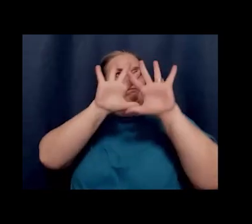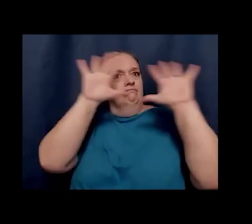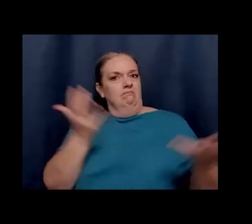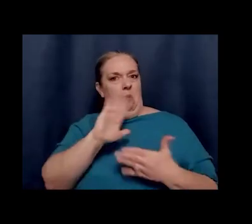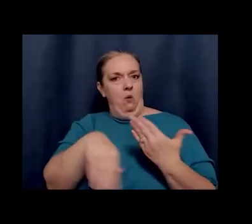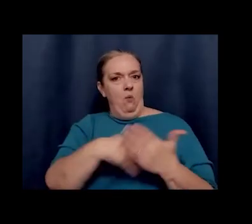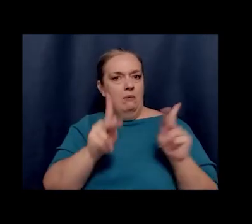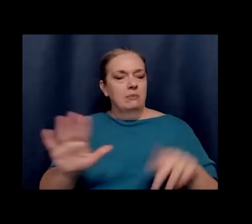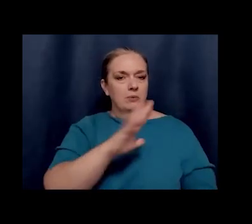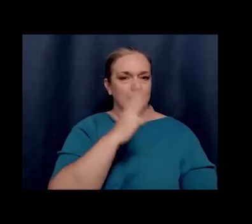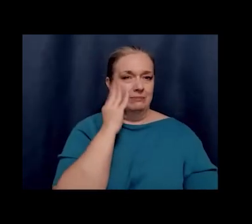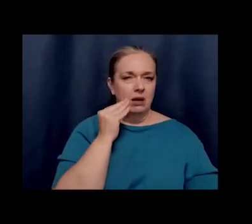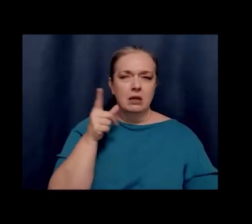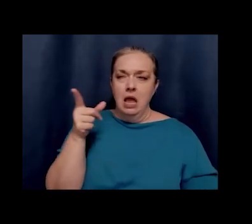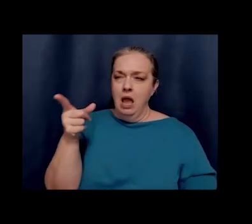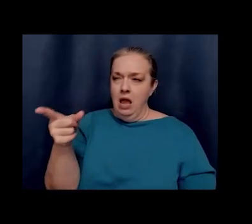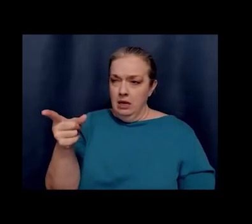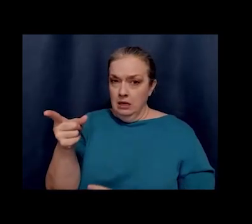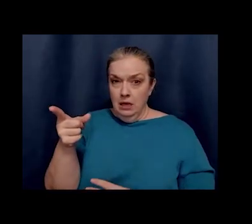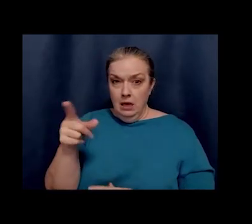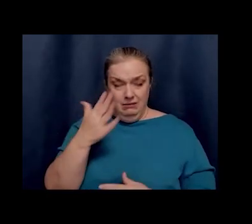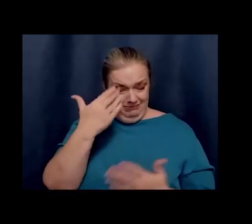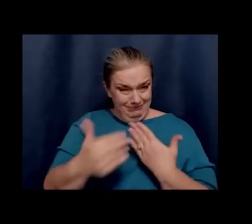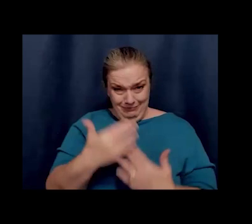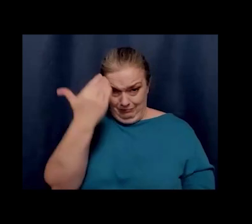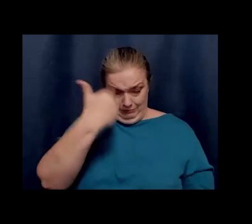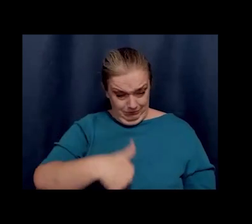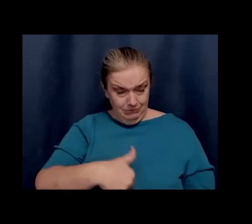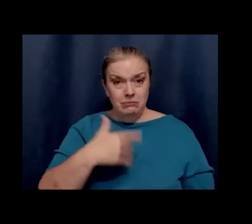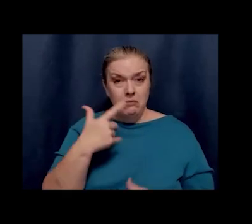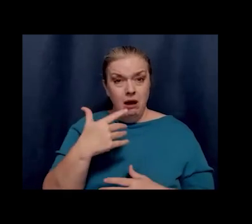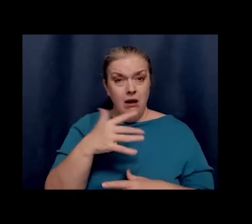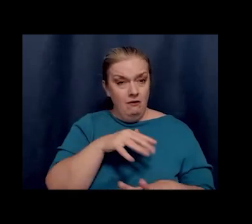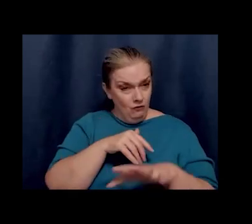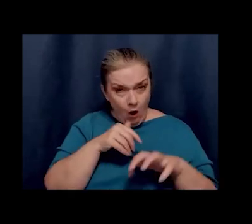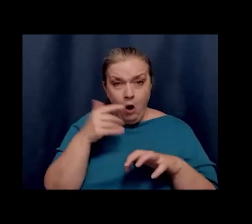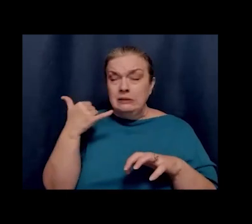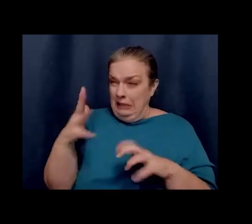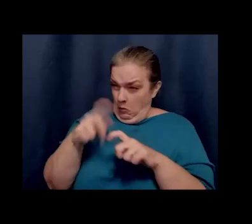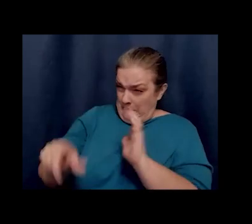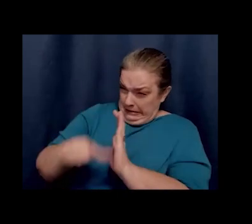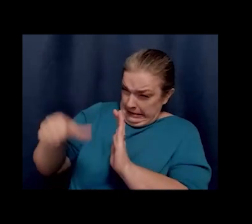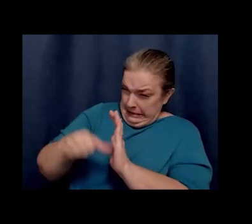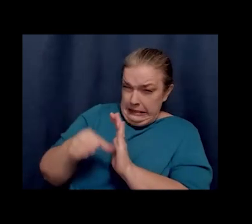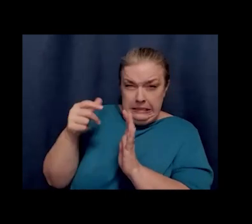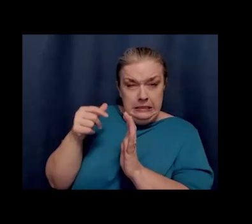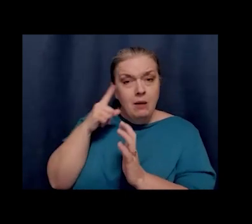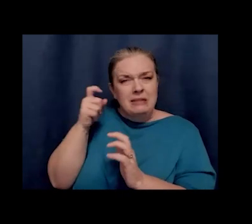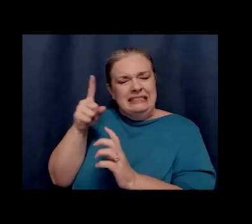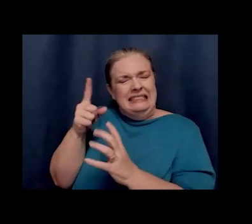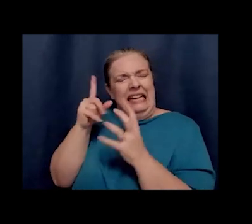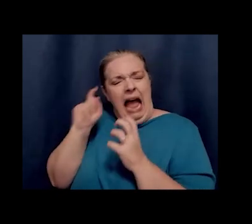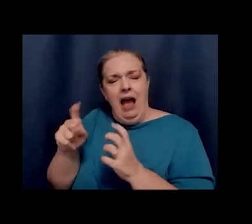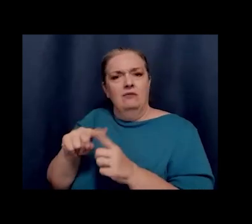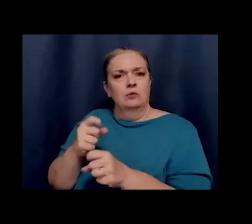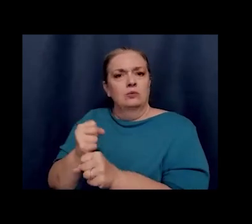matter what, which was present in James Castle. Polášek's landscapes were designed to feature his works, and